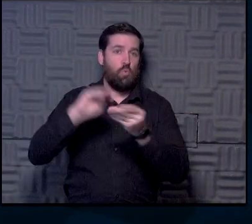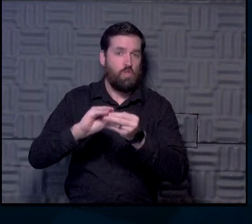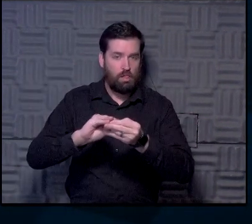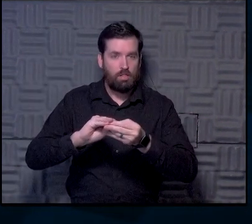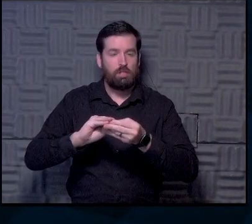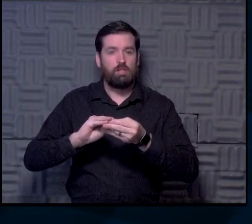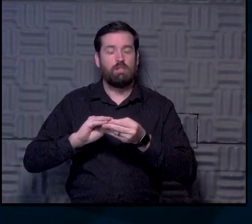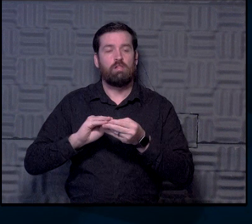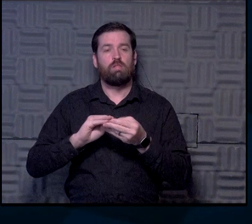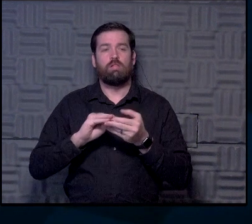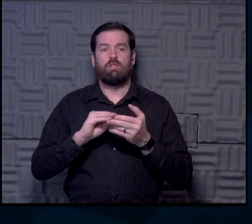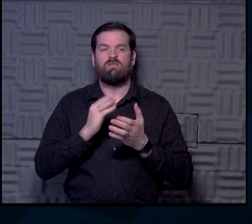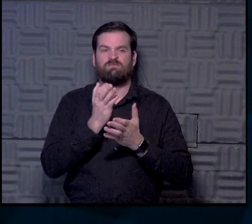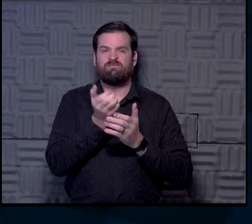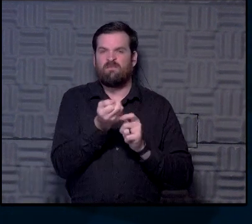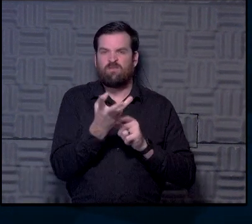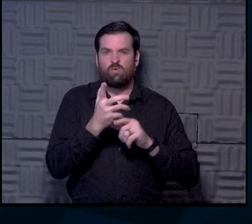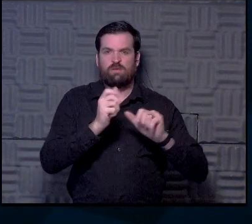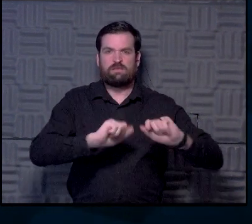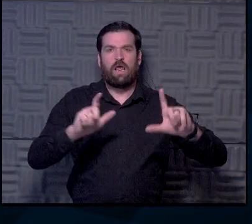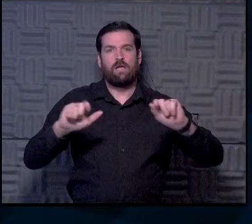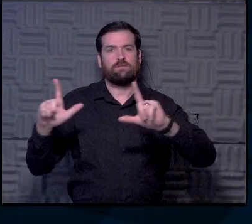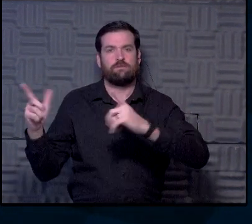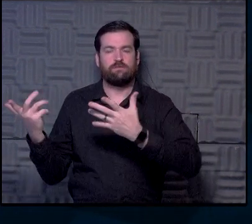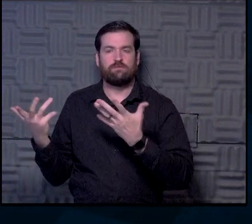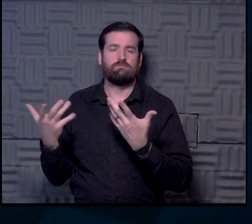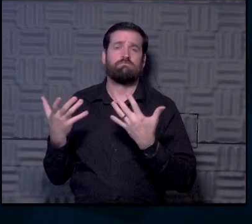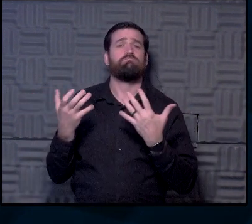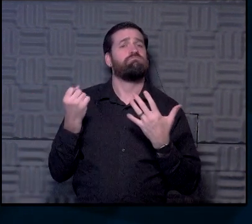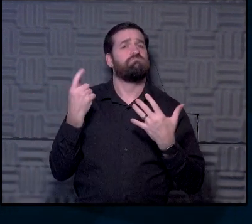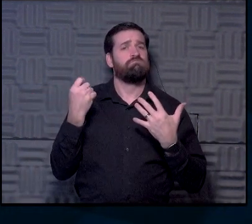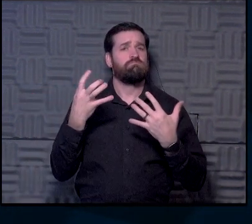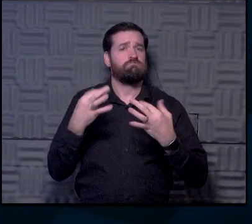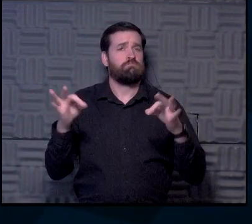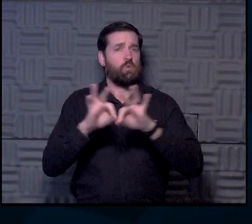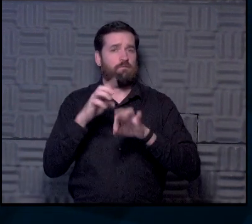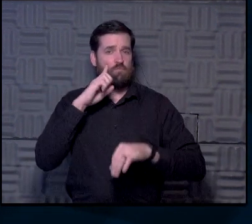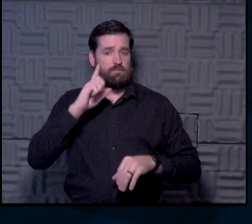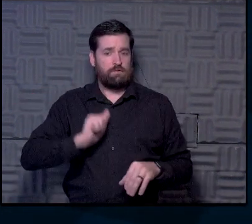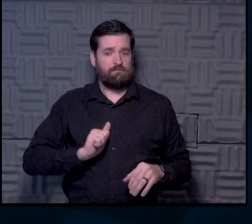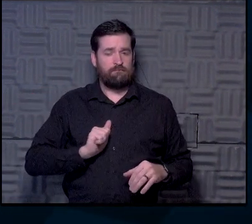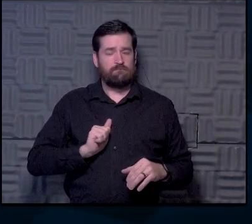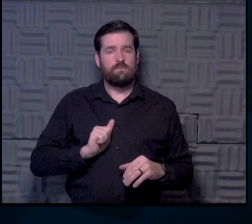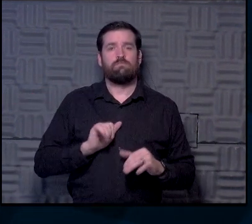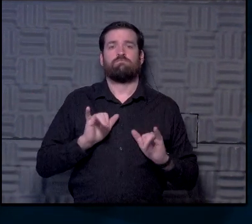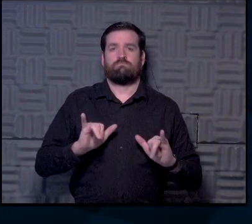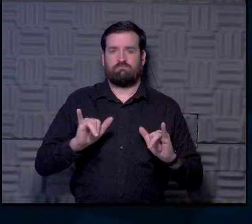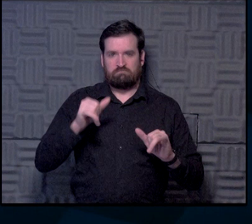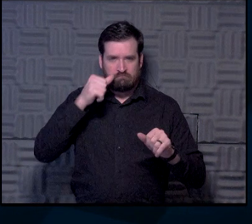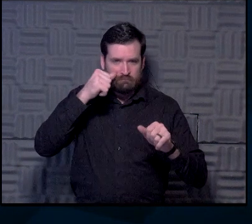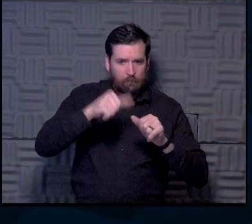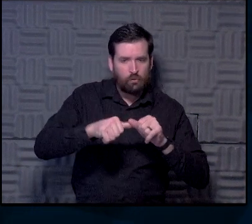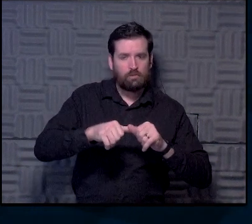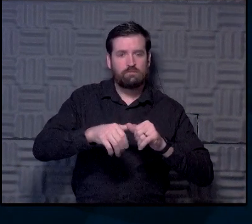here as we work through a couple of these slides, it's always important for me to personally take a moment and remember that there are